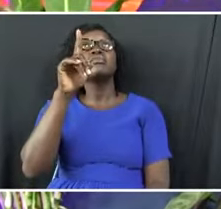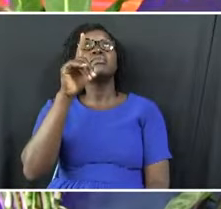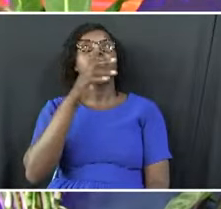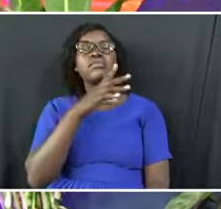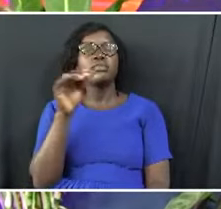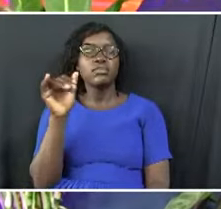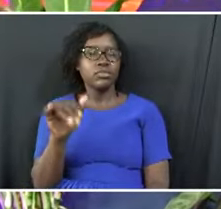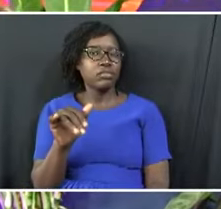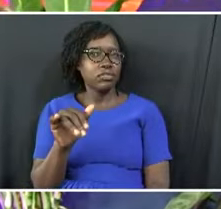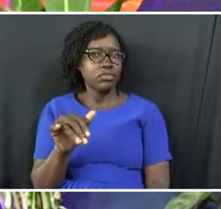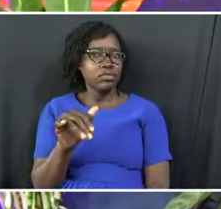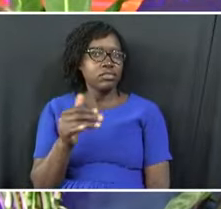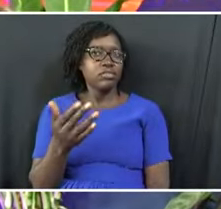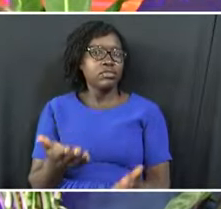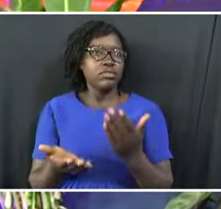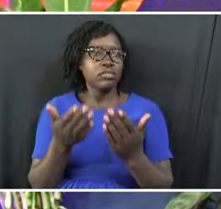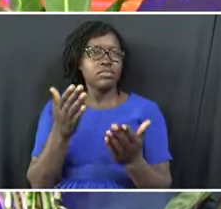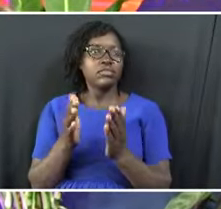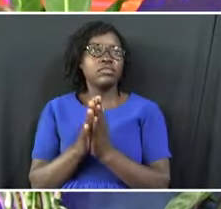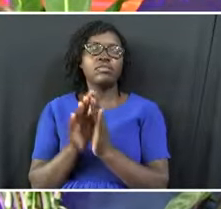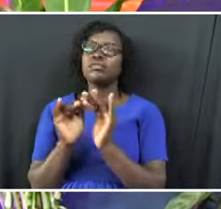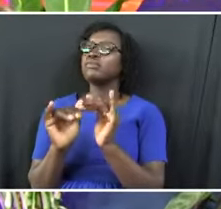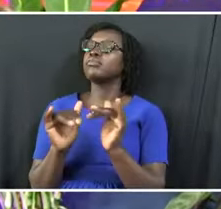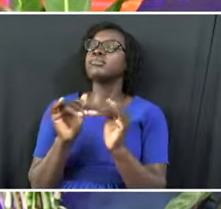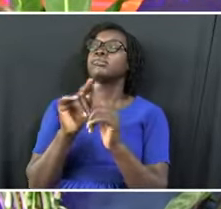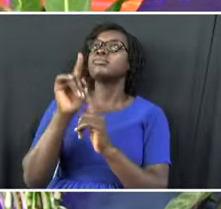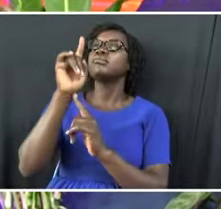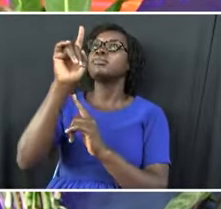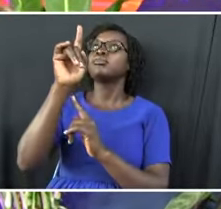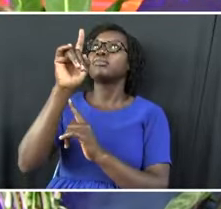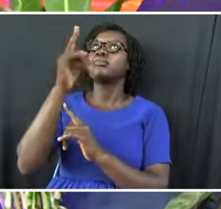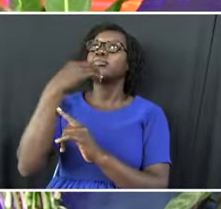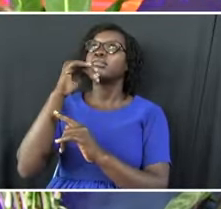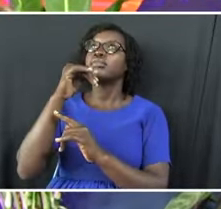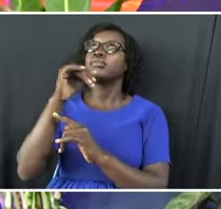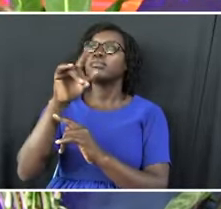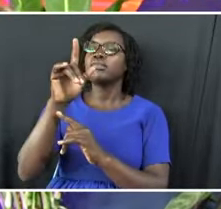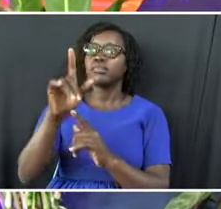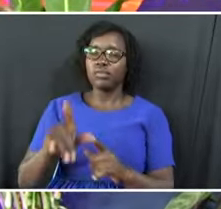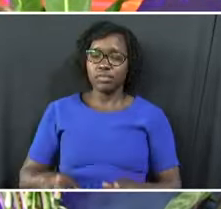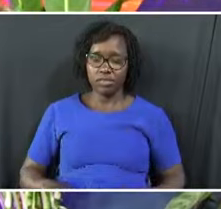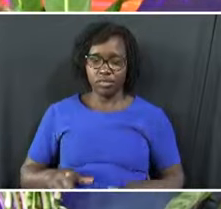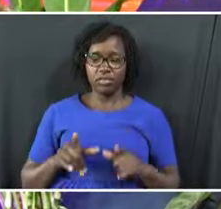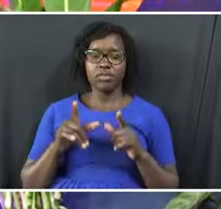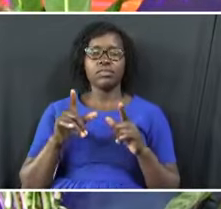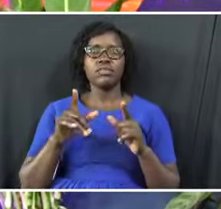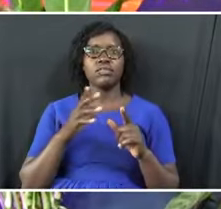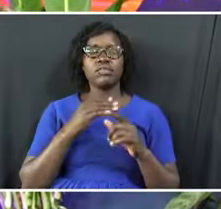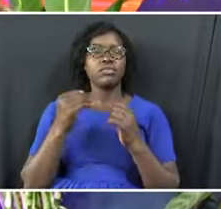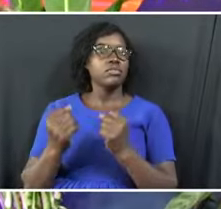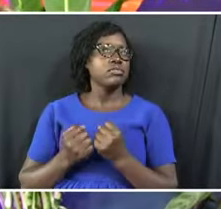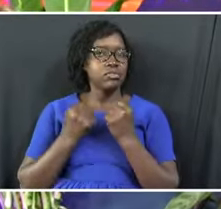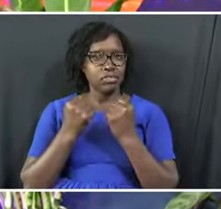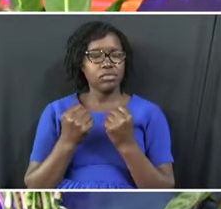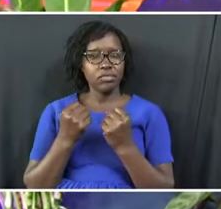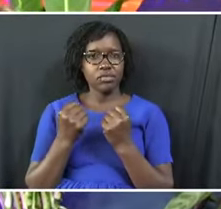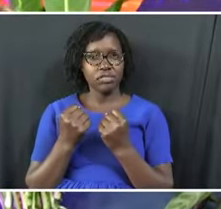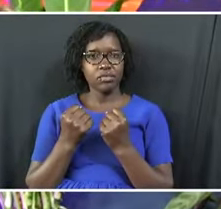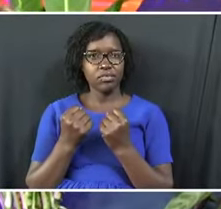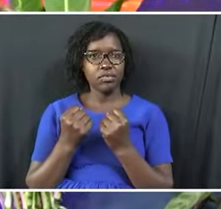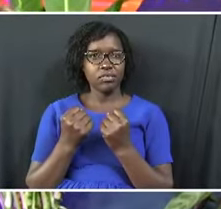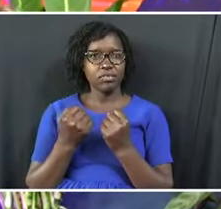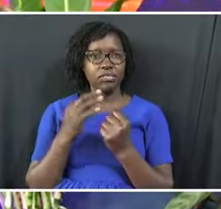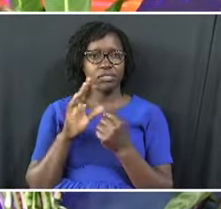that you may cleave unto him, for is thy life and thy strength